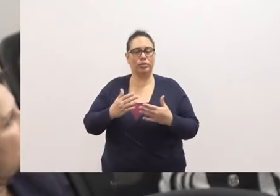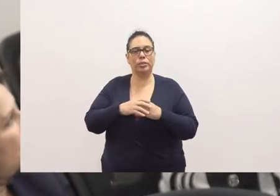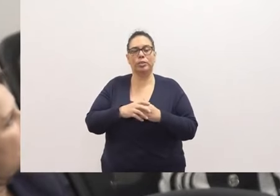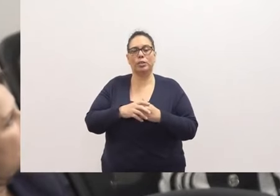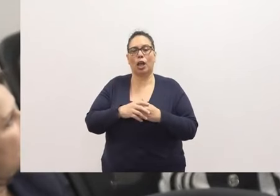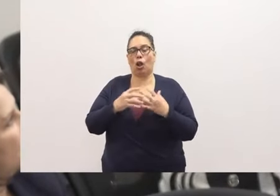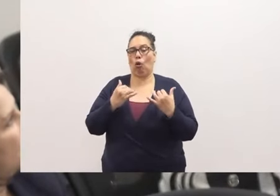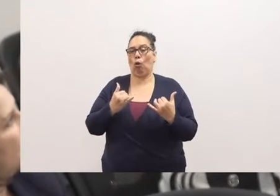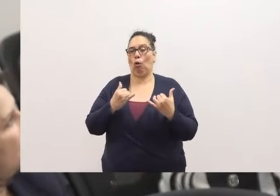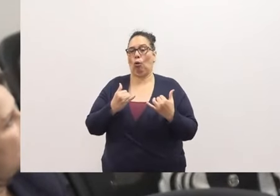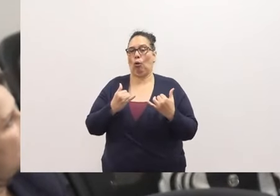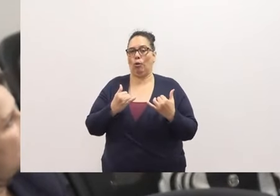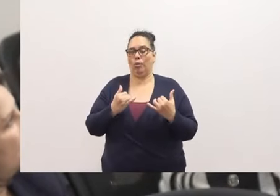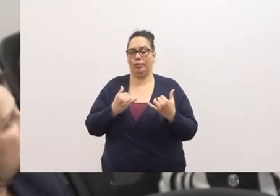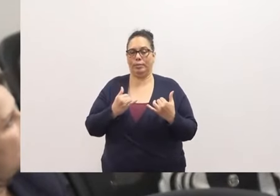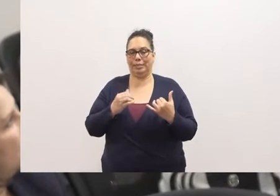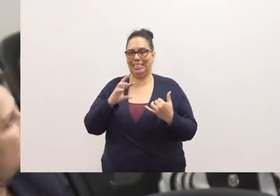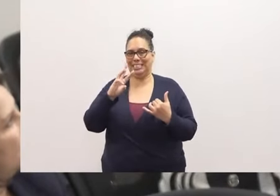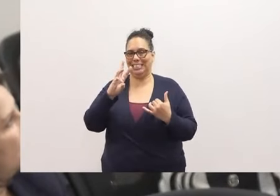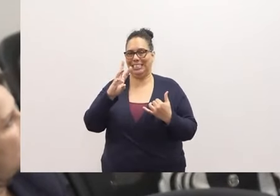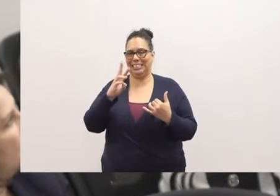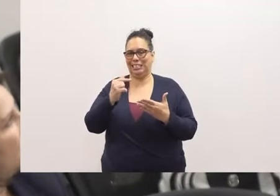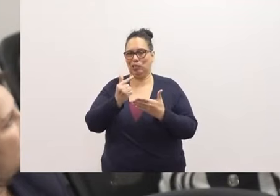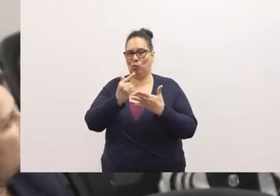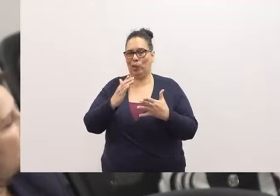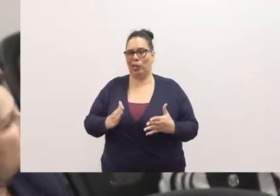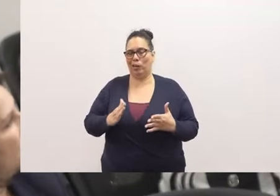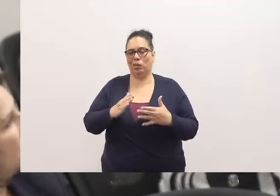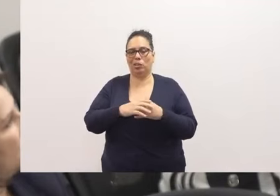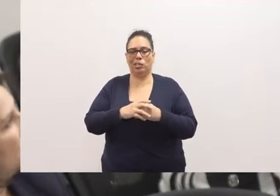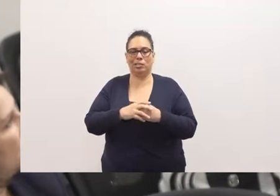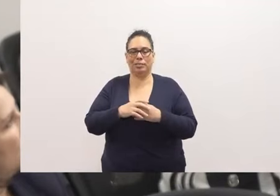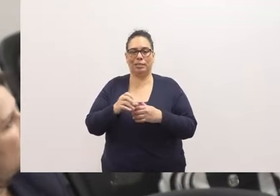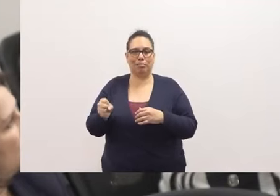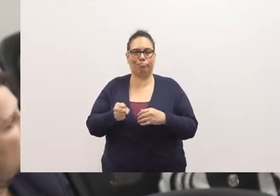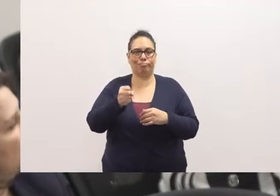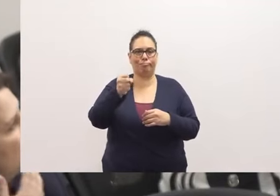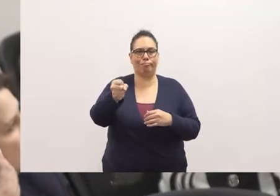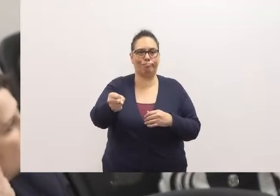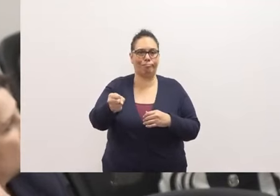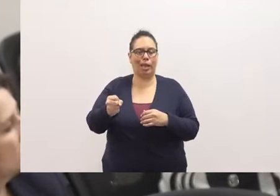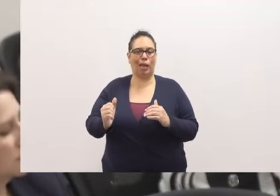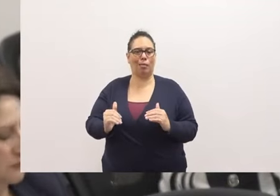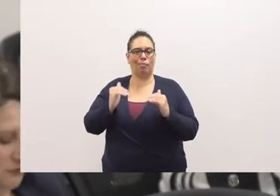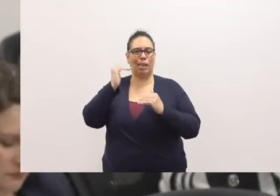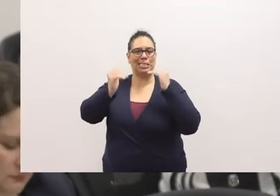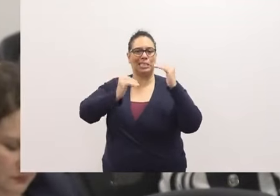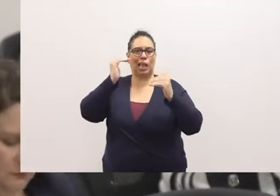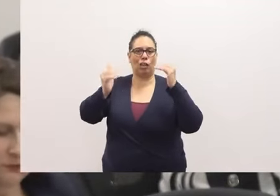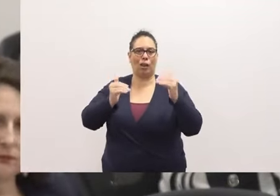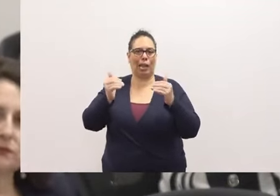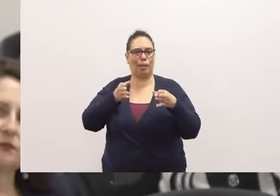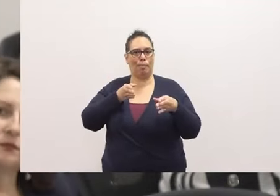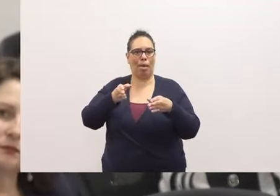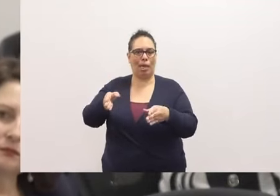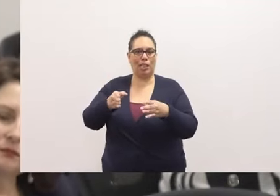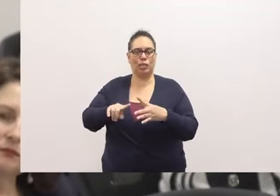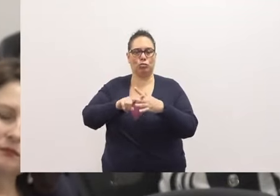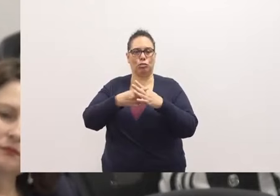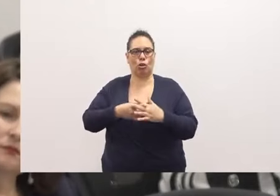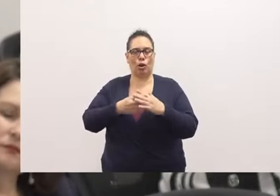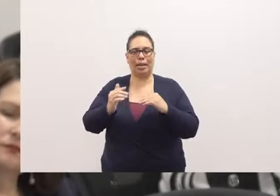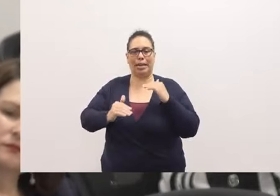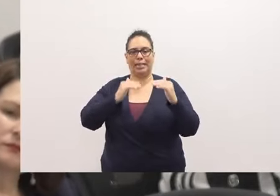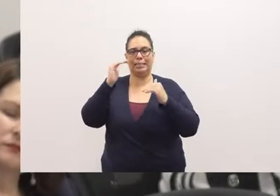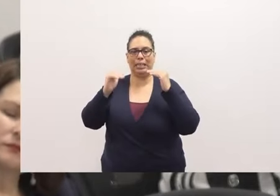sixth graders have mostly all have been placed in the accelerated path. So they start in accelerated,